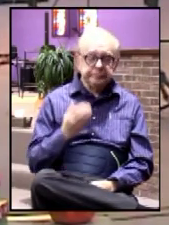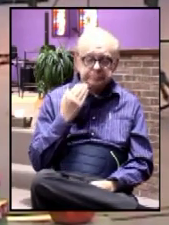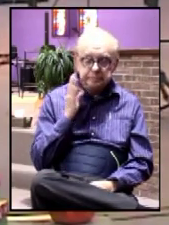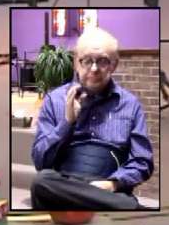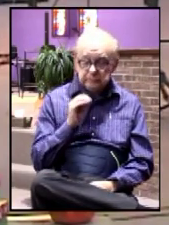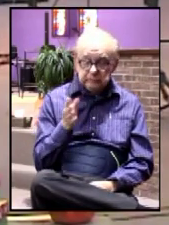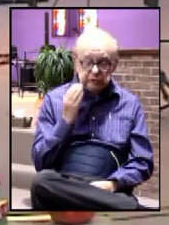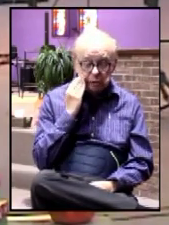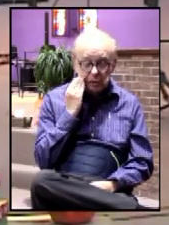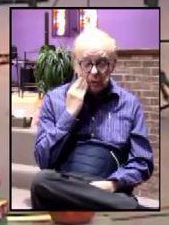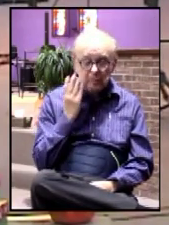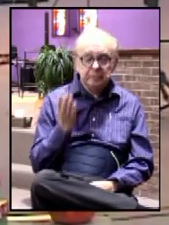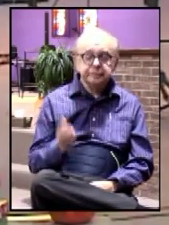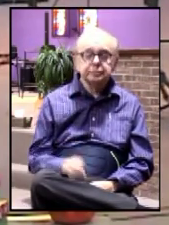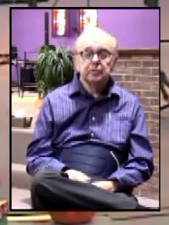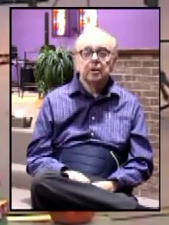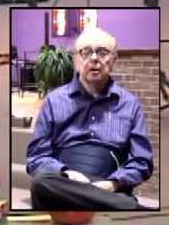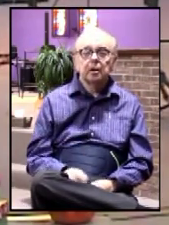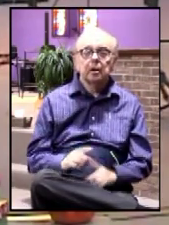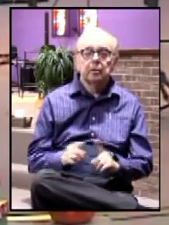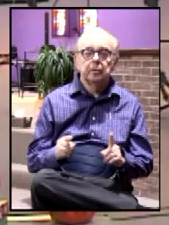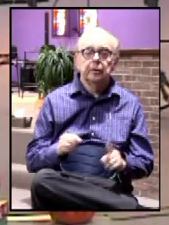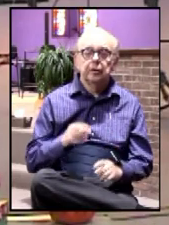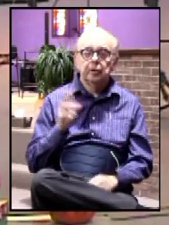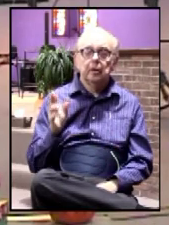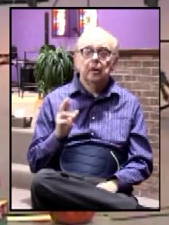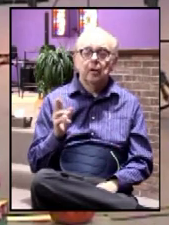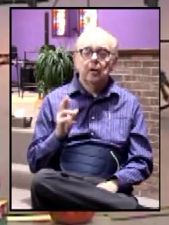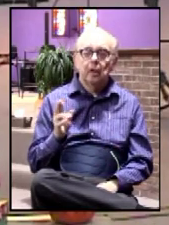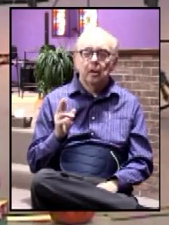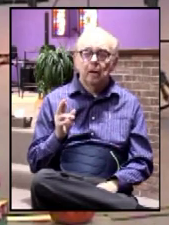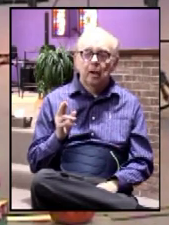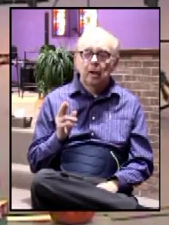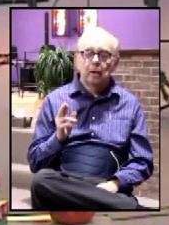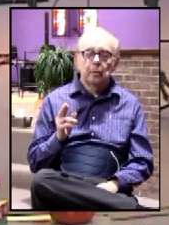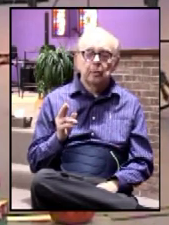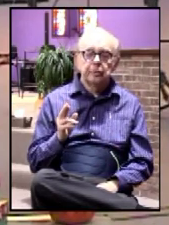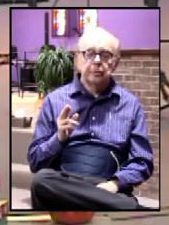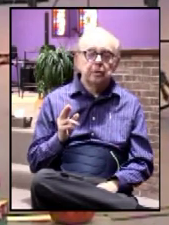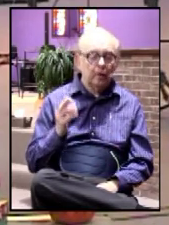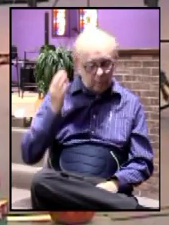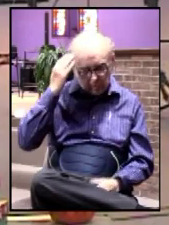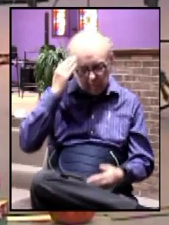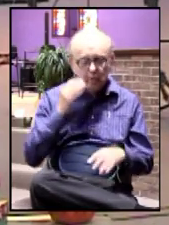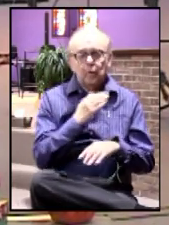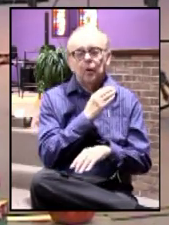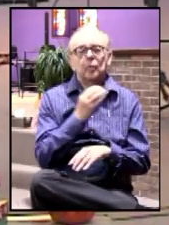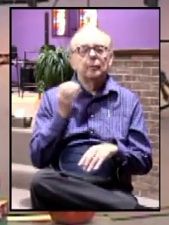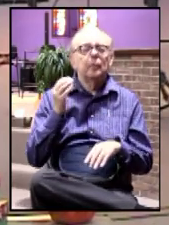I don't know how many of y'all know it, but Mr. Rogers was an ordained pastor.